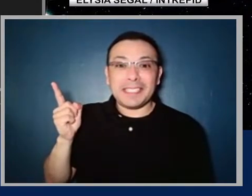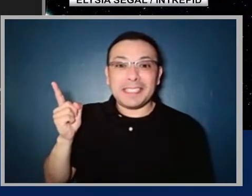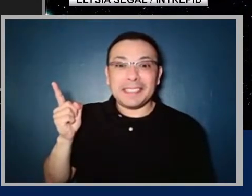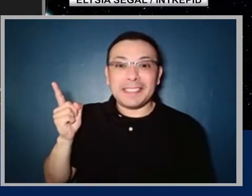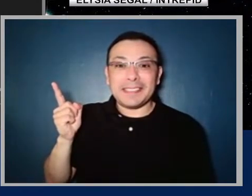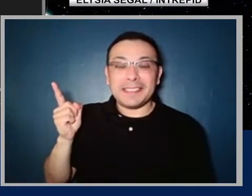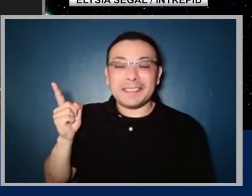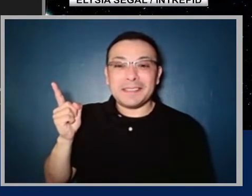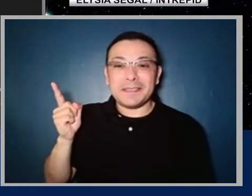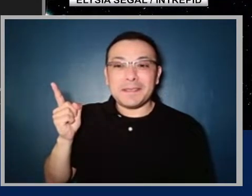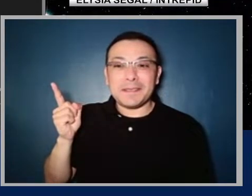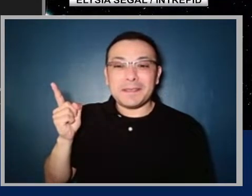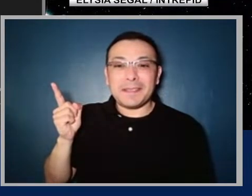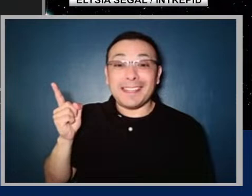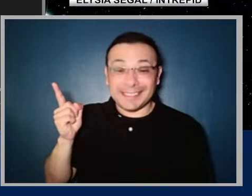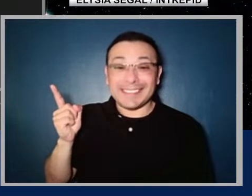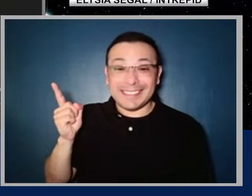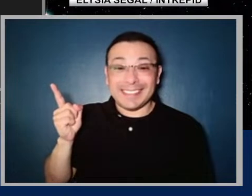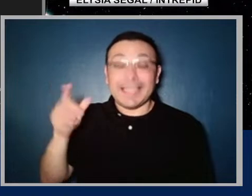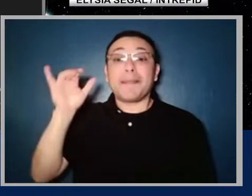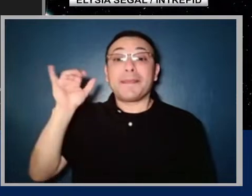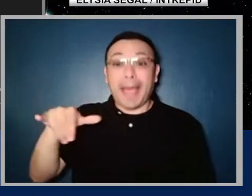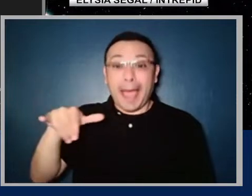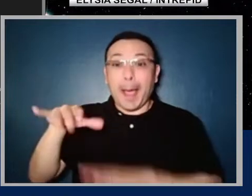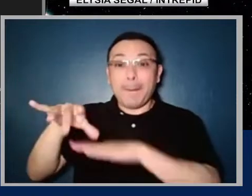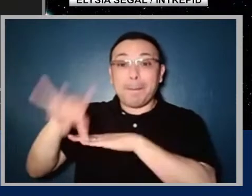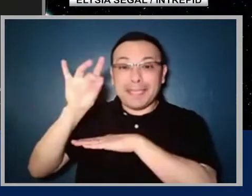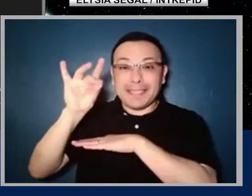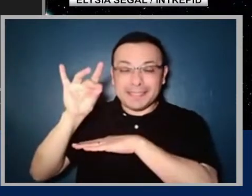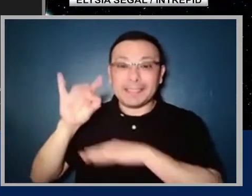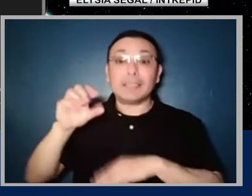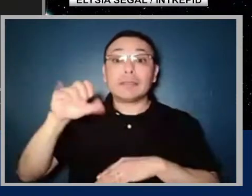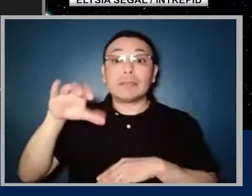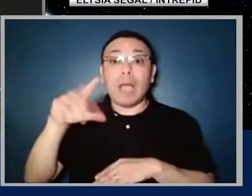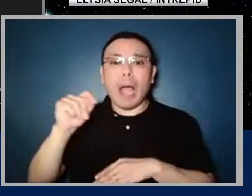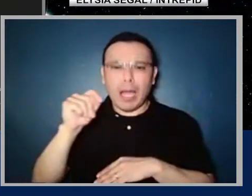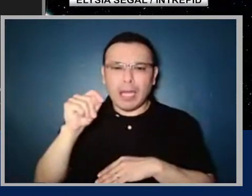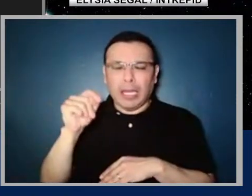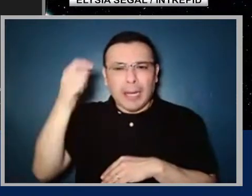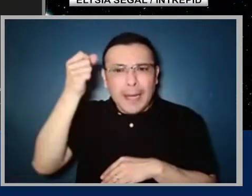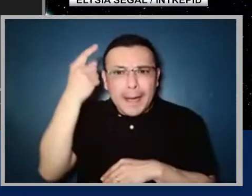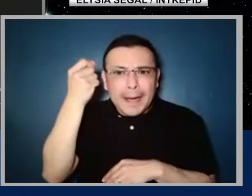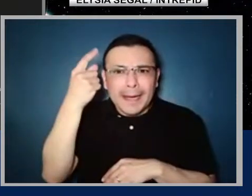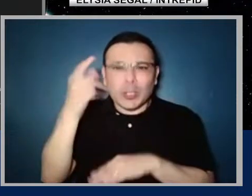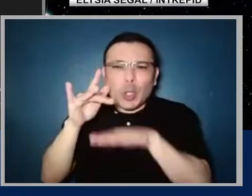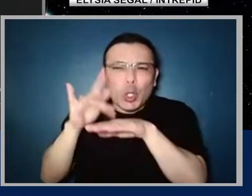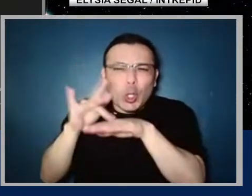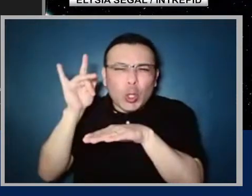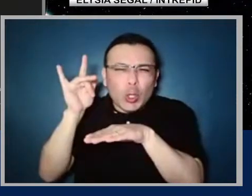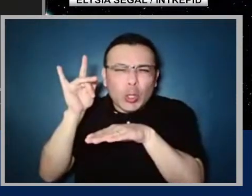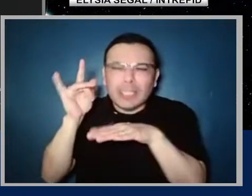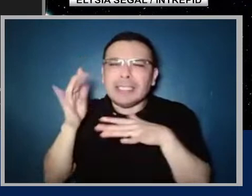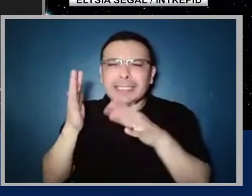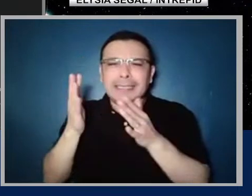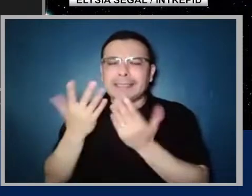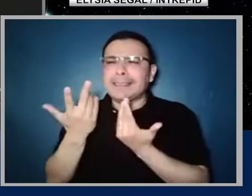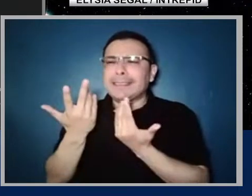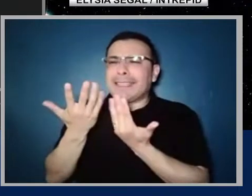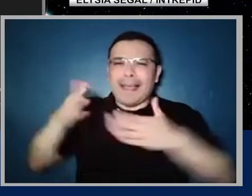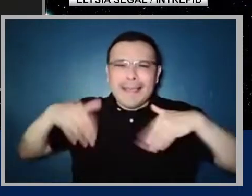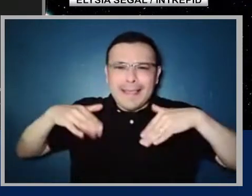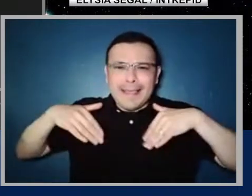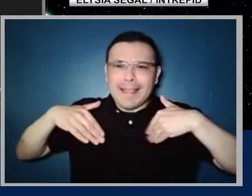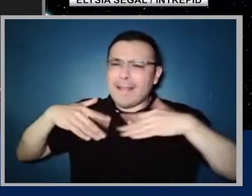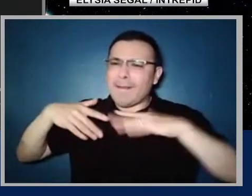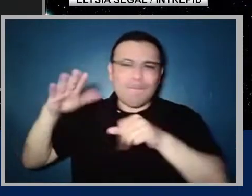There we go. So that particular mission, yeah, he was in space for, it's early space days, only about 5 hours. And actually, funny